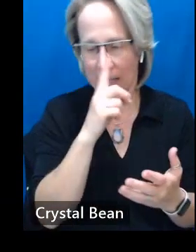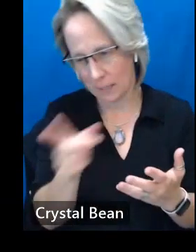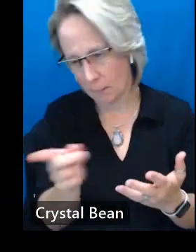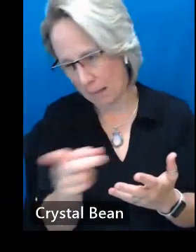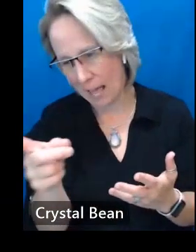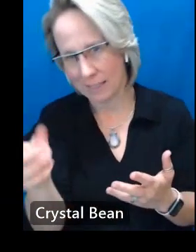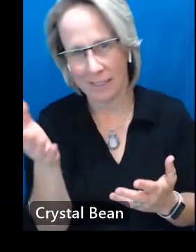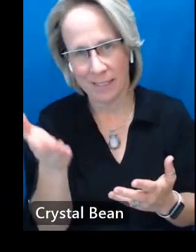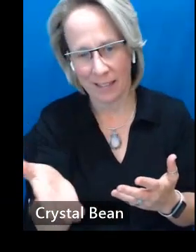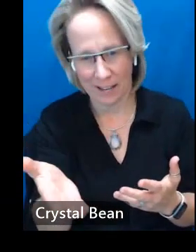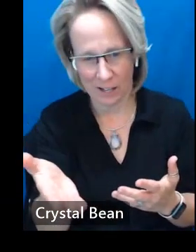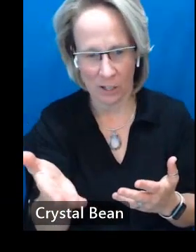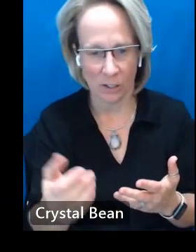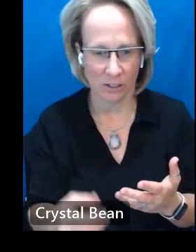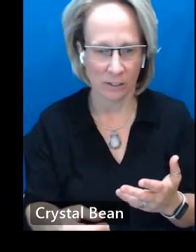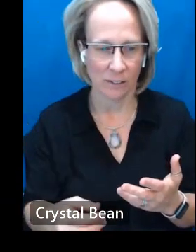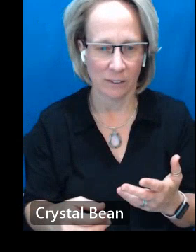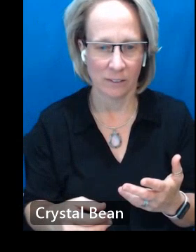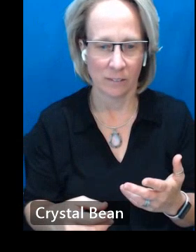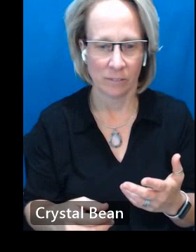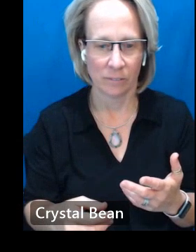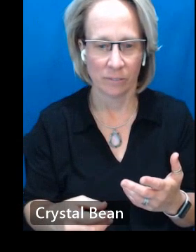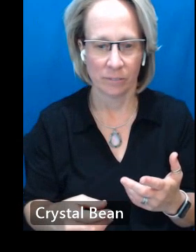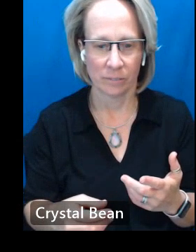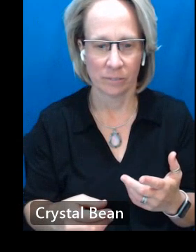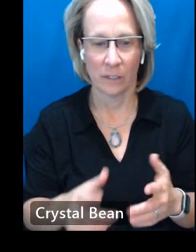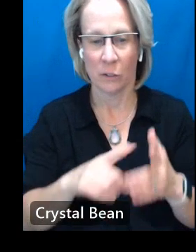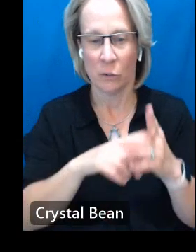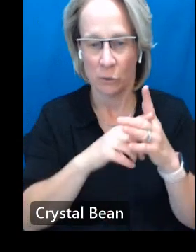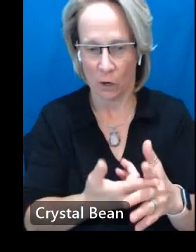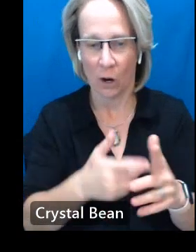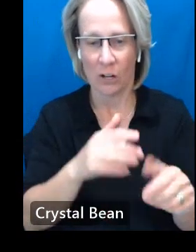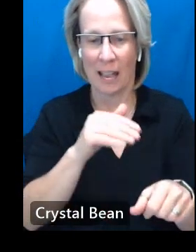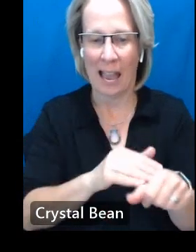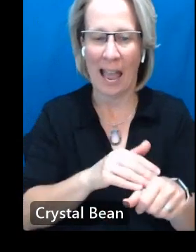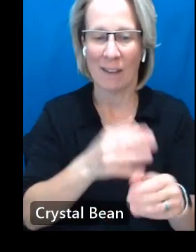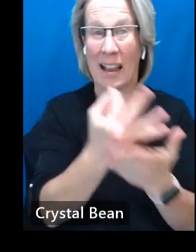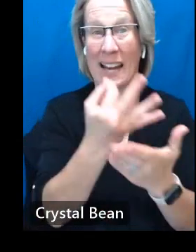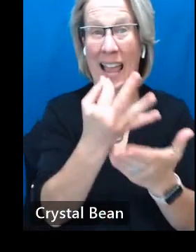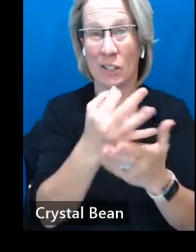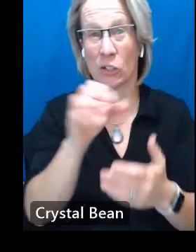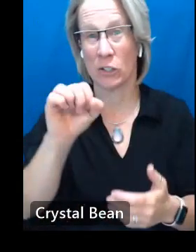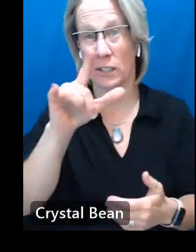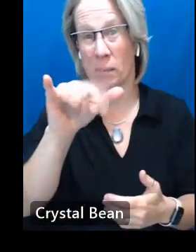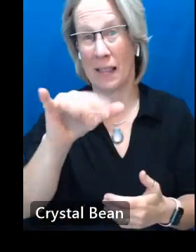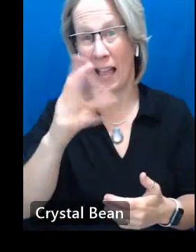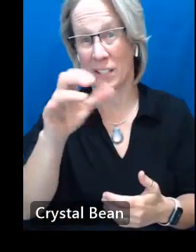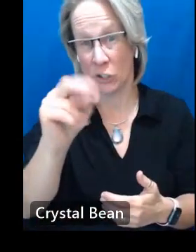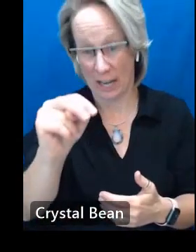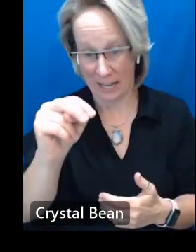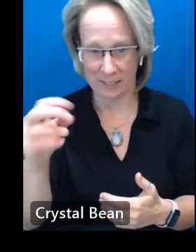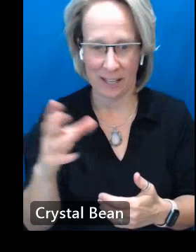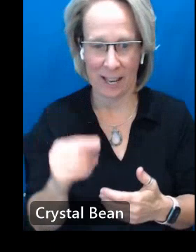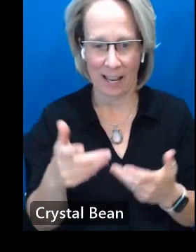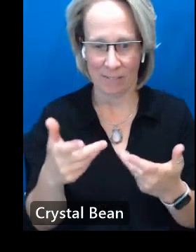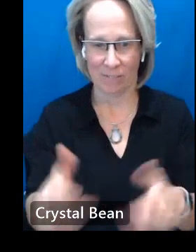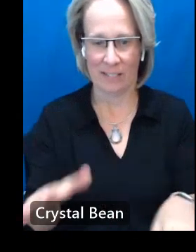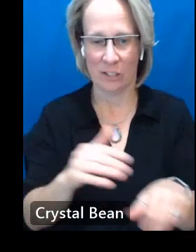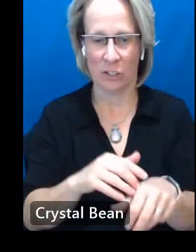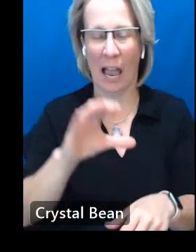Setup Financial Supply Chain and end up at Chart Field Request. So you complete and attach the appropriate fund or department